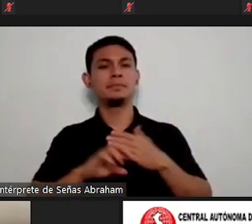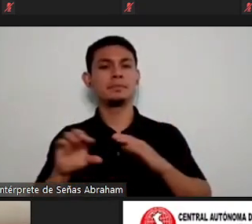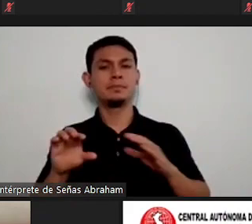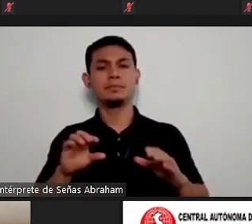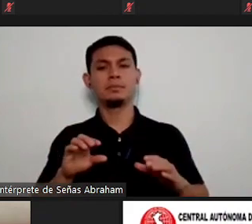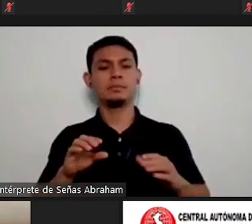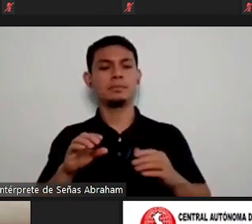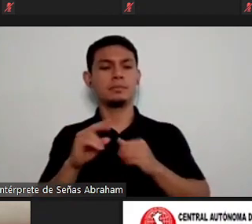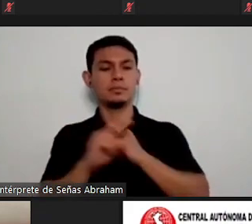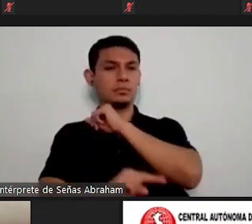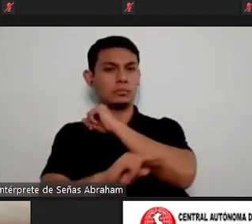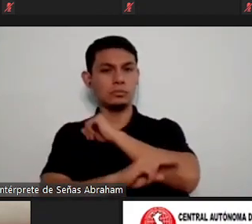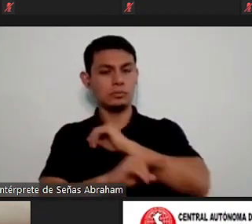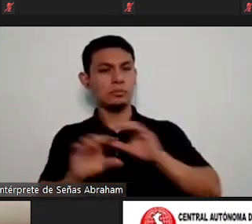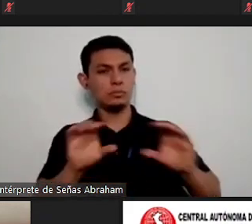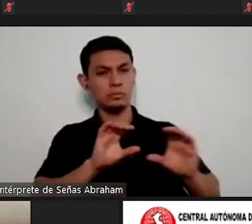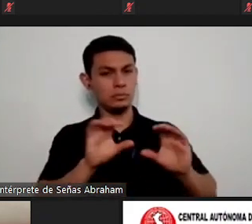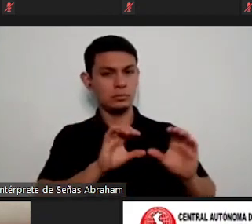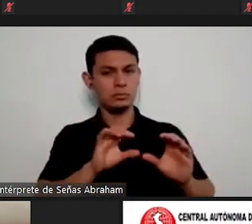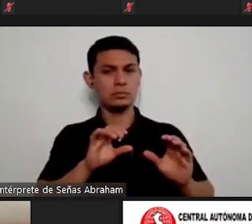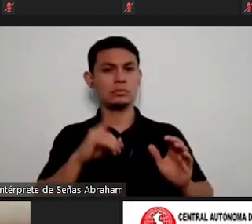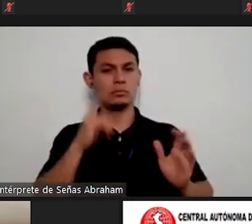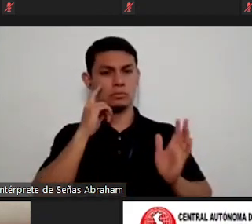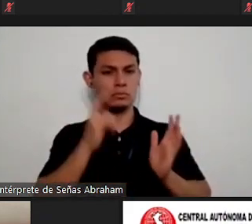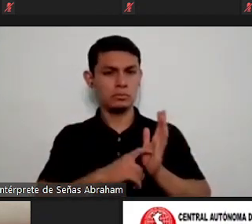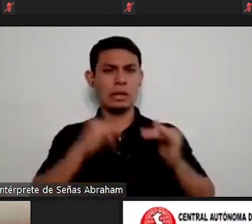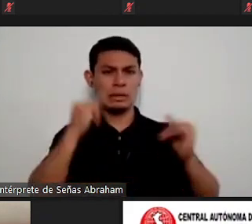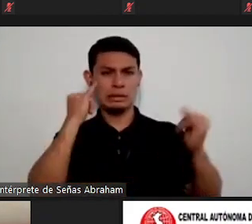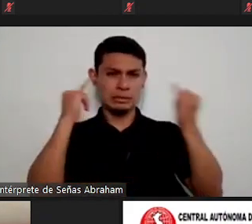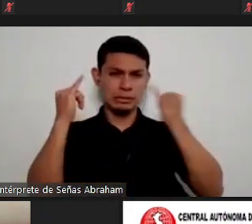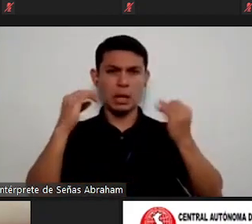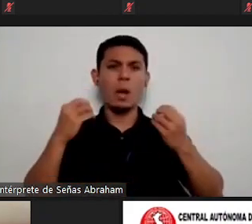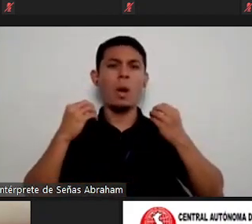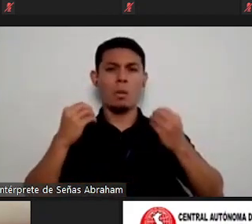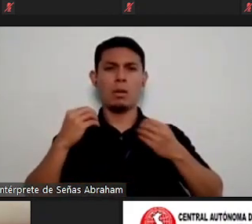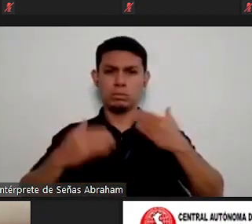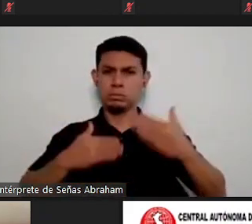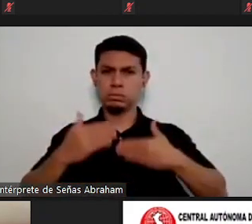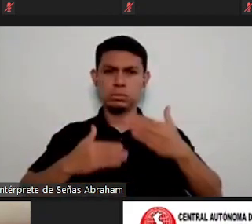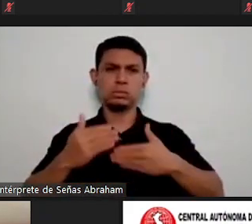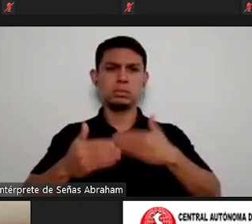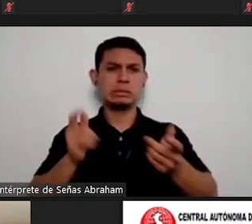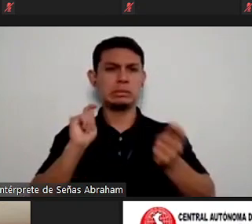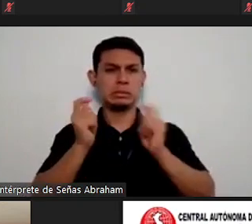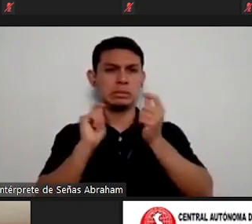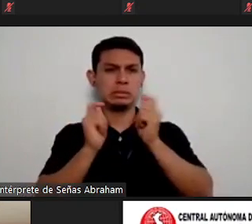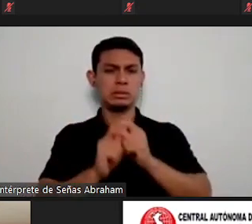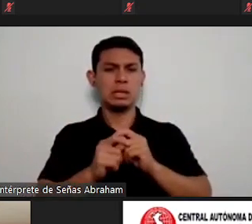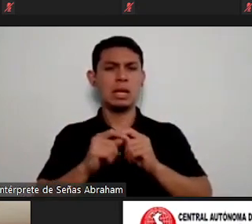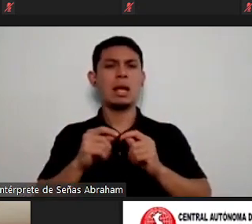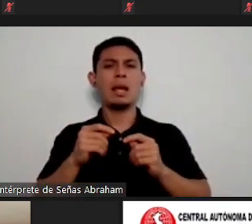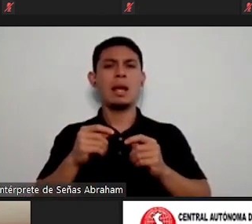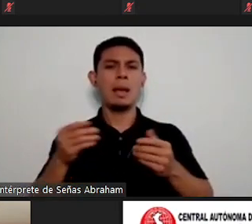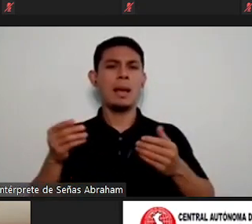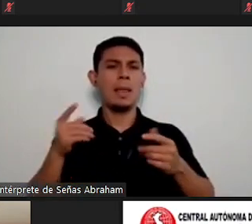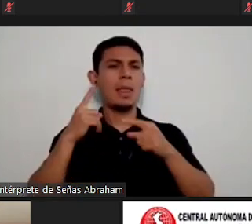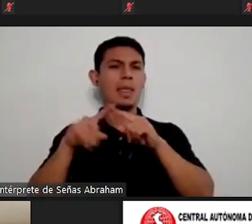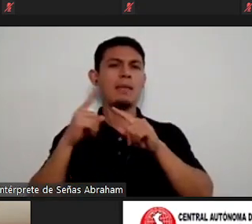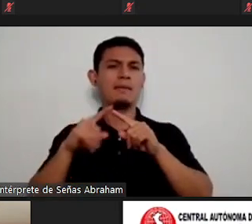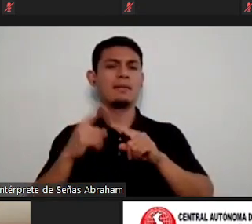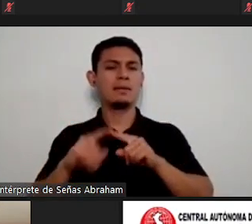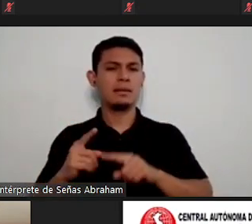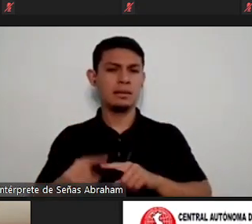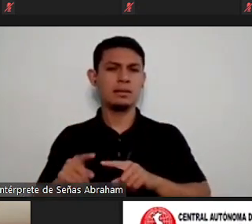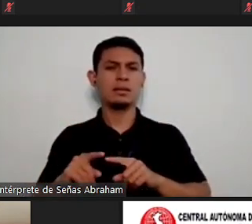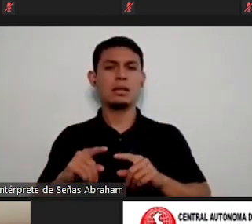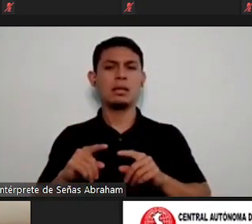action the need to promote the ratification and implementation of several important international conventions as they are the